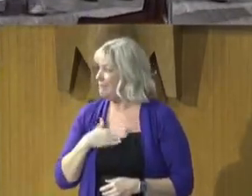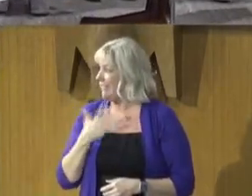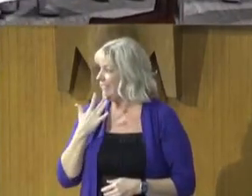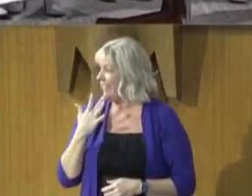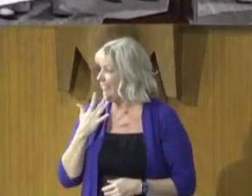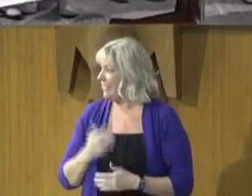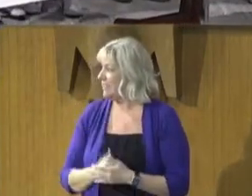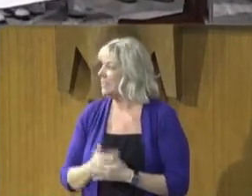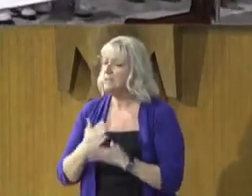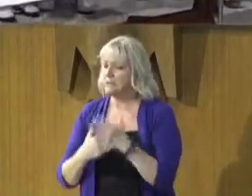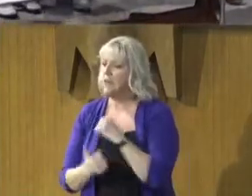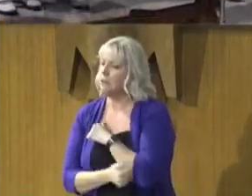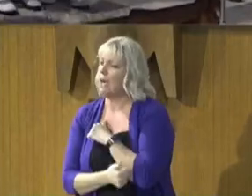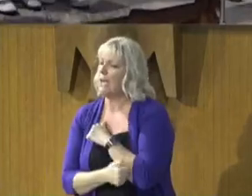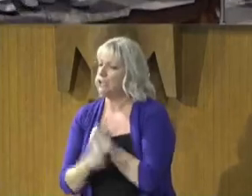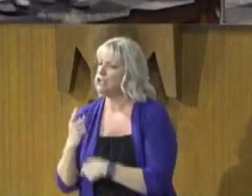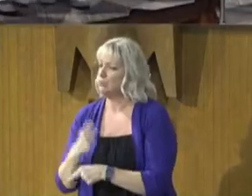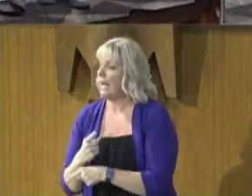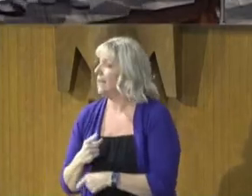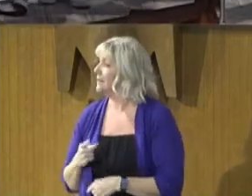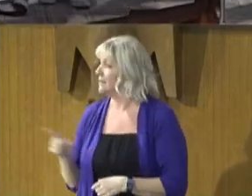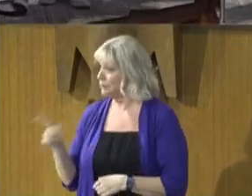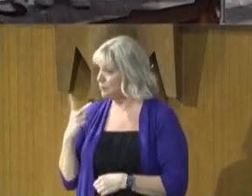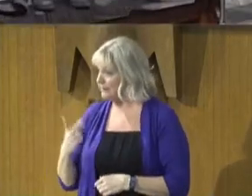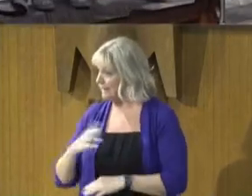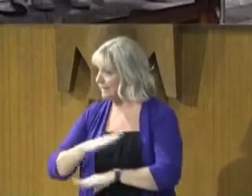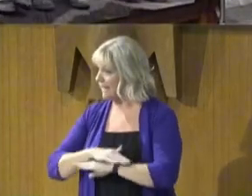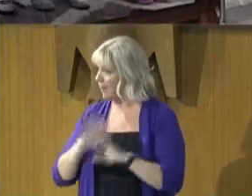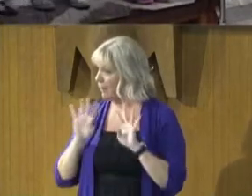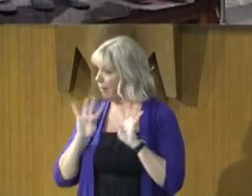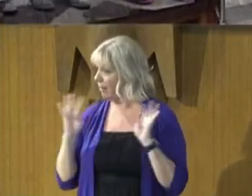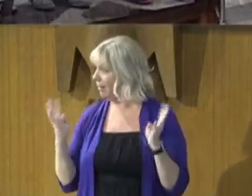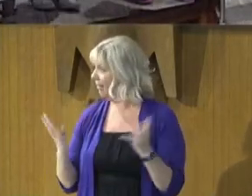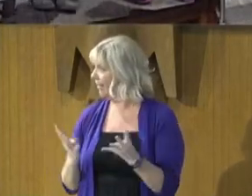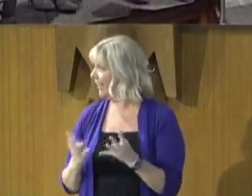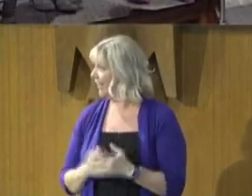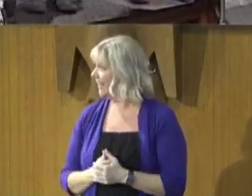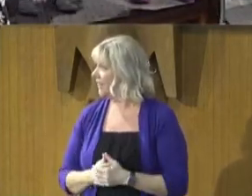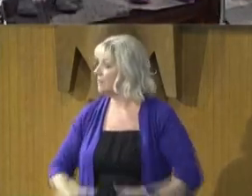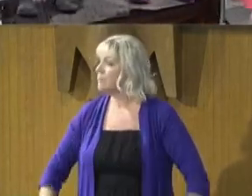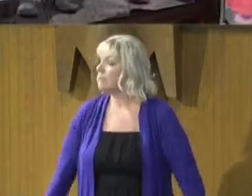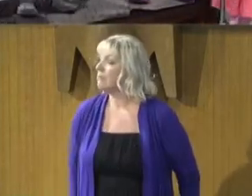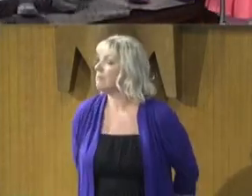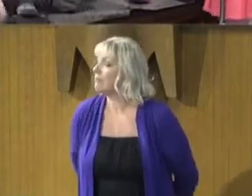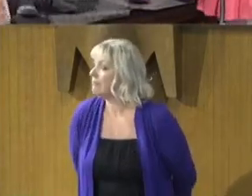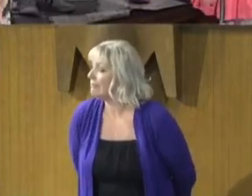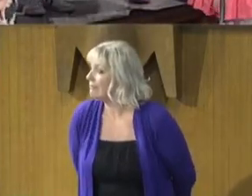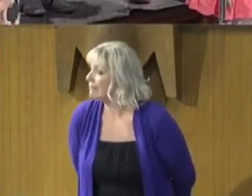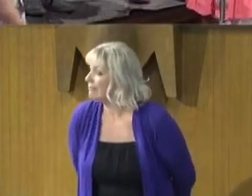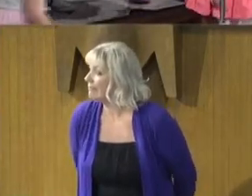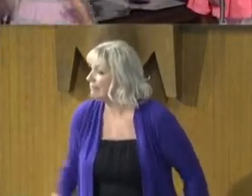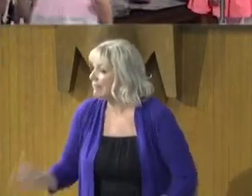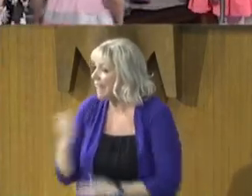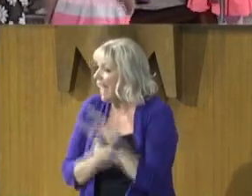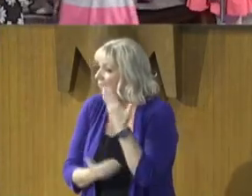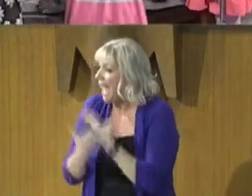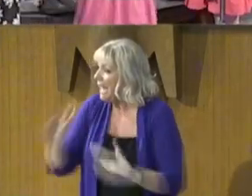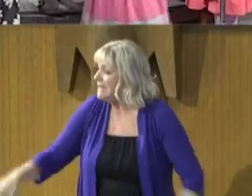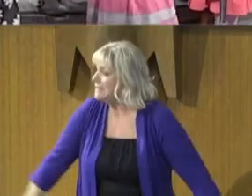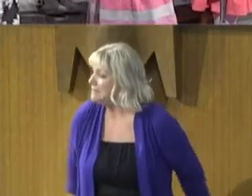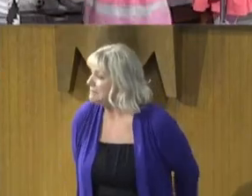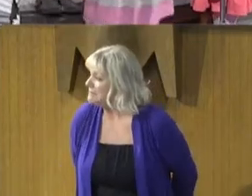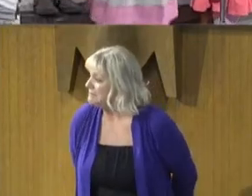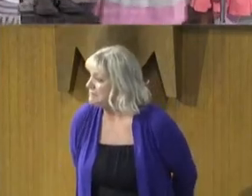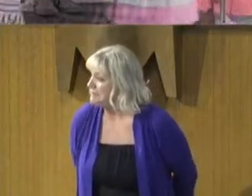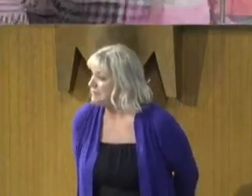Some are crackers, that's right. Can everyone see the table? Let's get nice and close. With our hands by our sides, let's look at